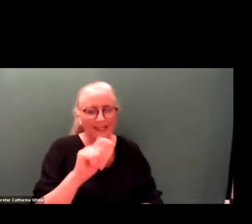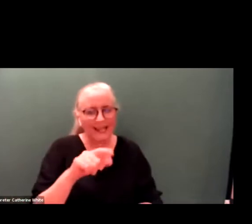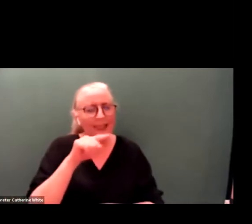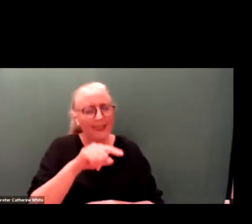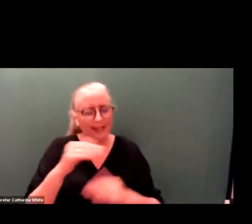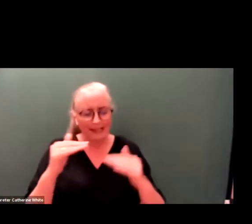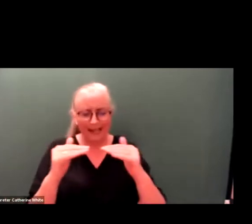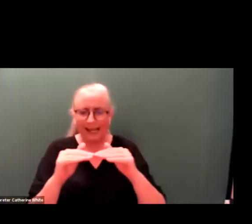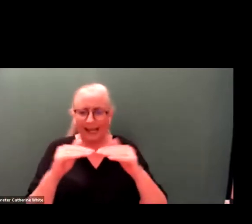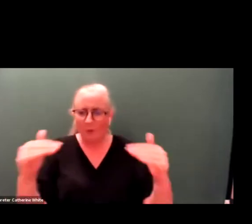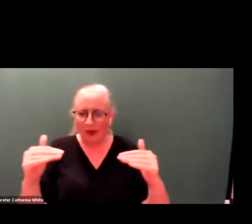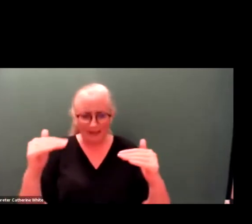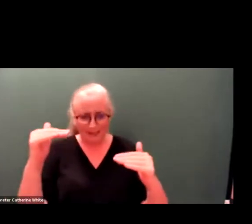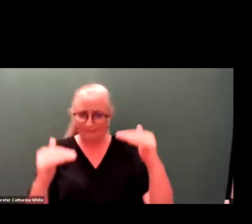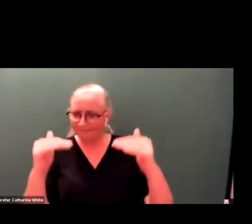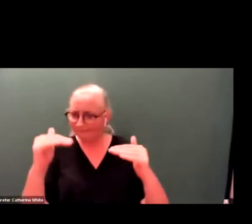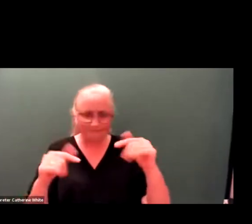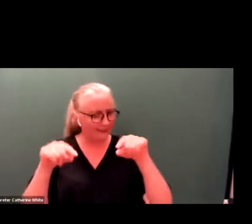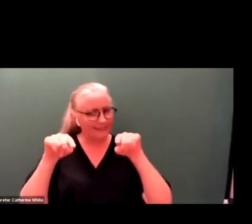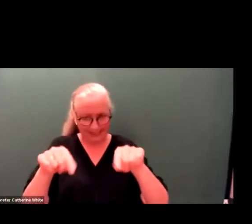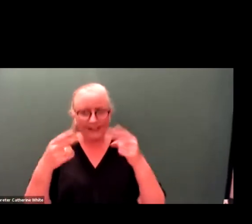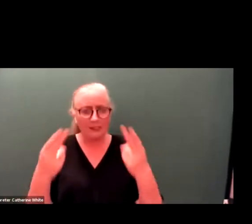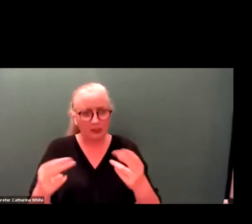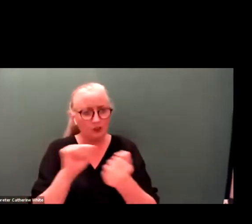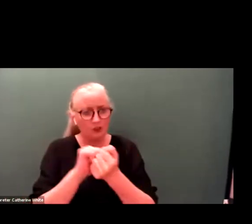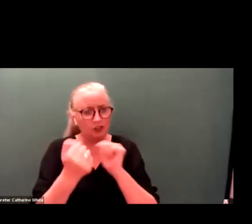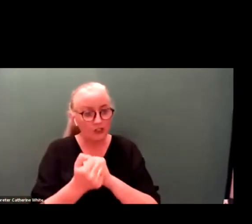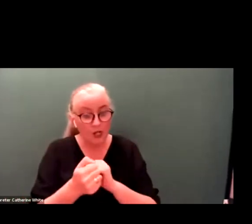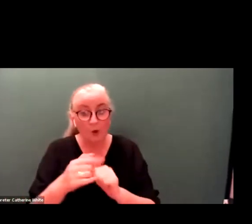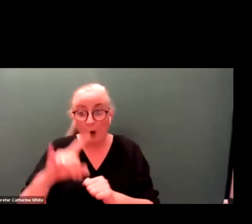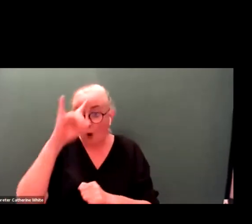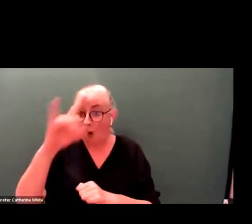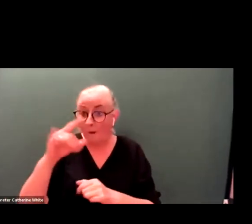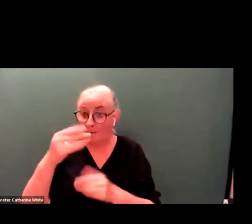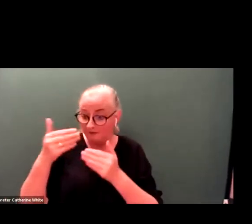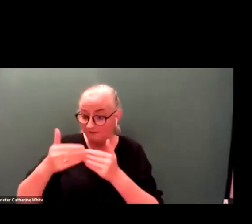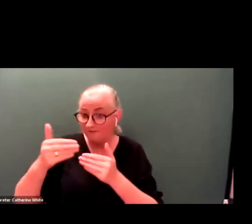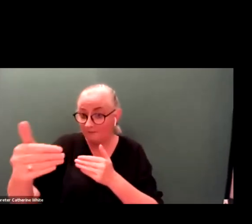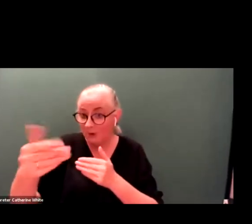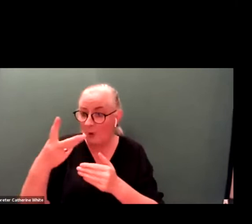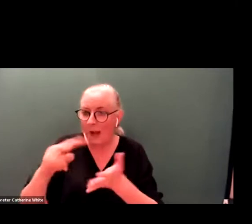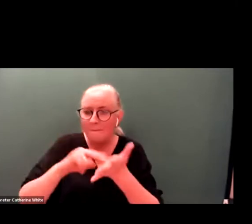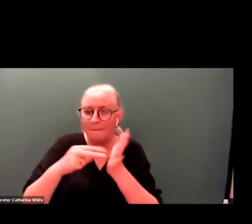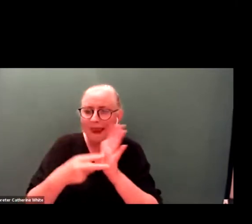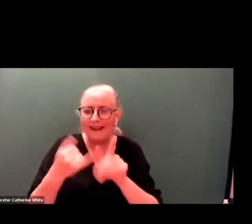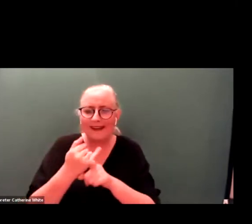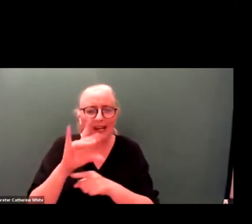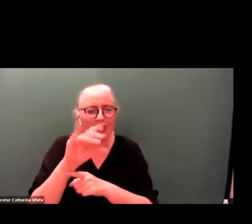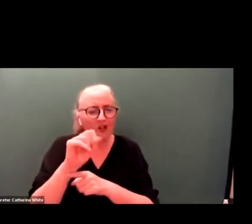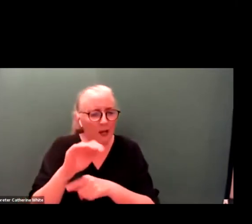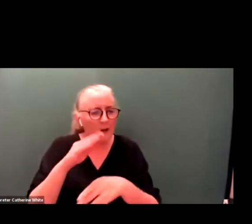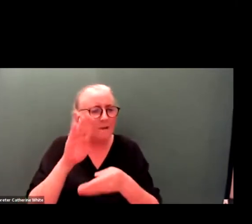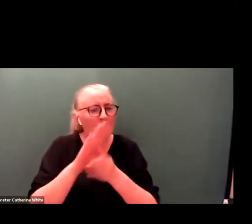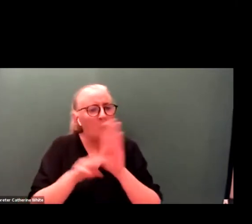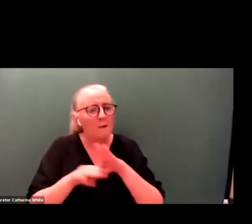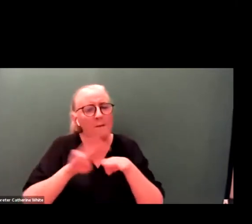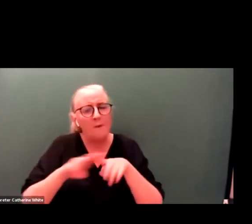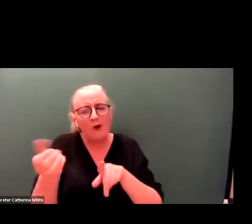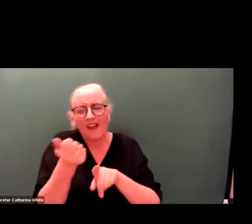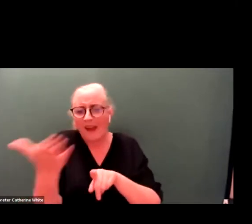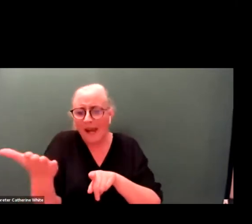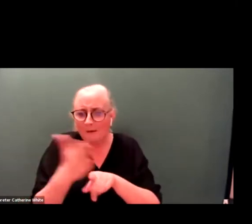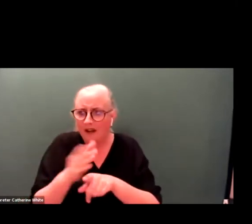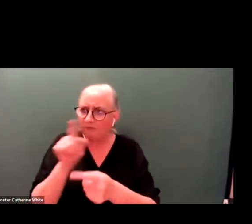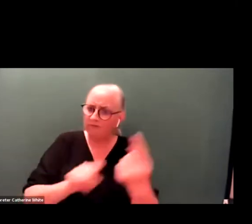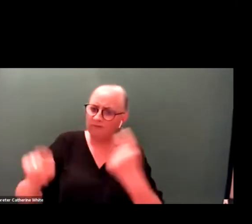that needs to change. And hopefully with the new menopause clinics which are planned in the HSC and more availability of education for our GPs,